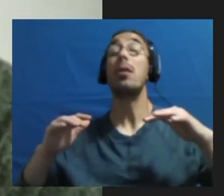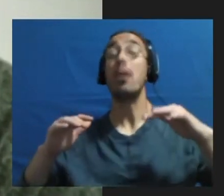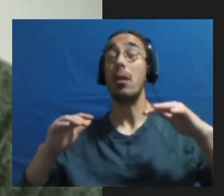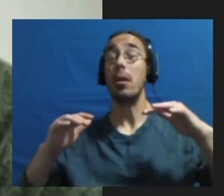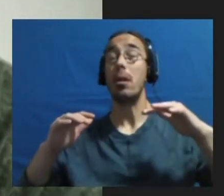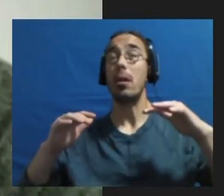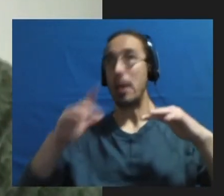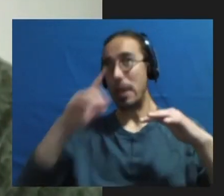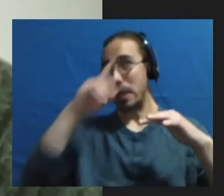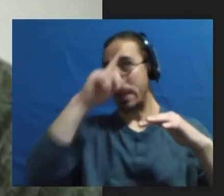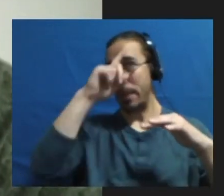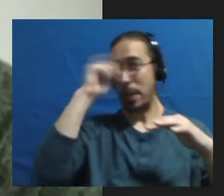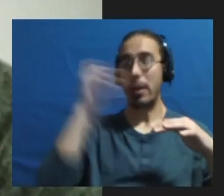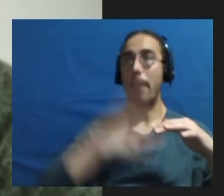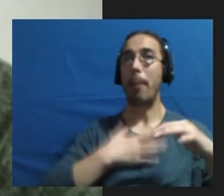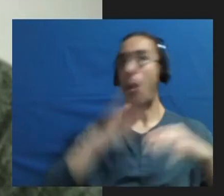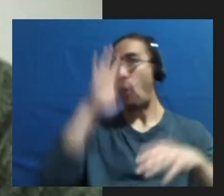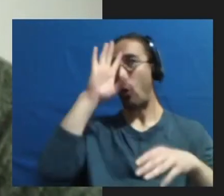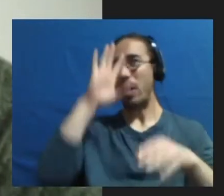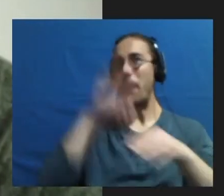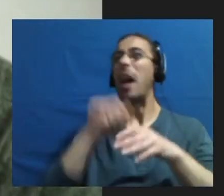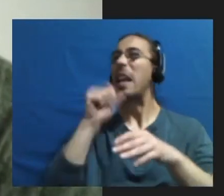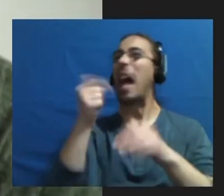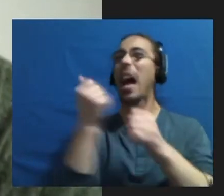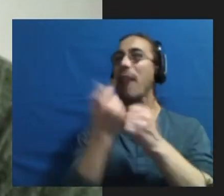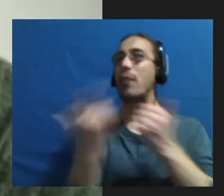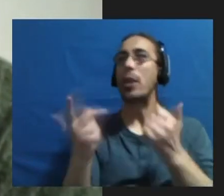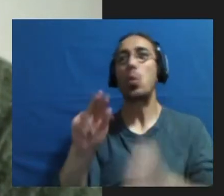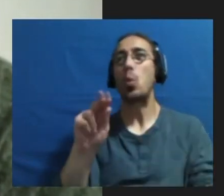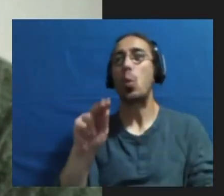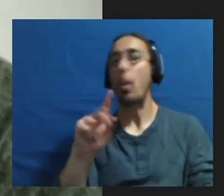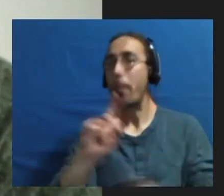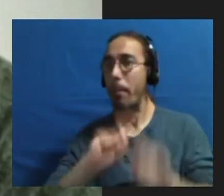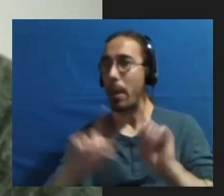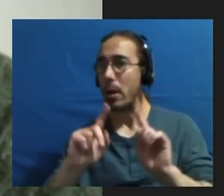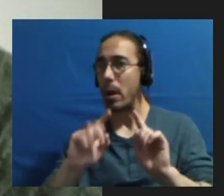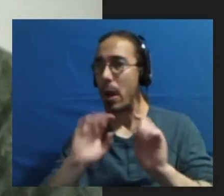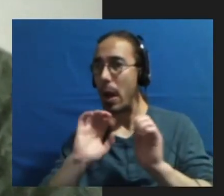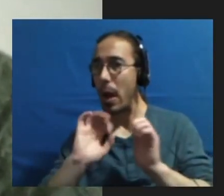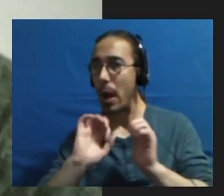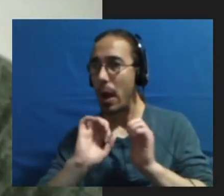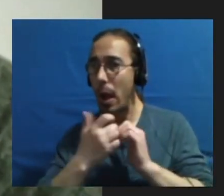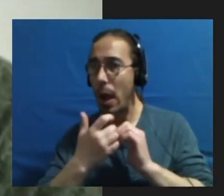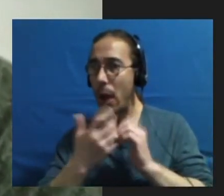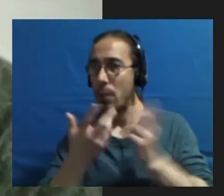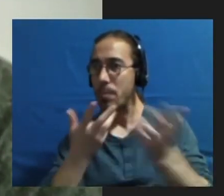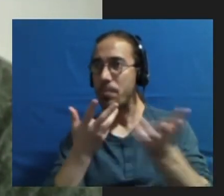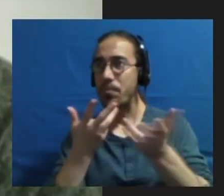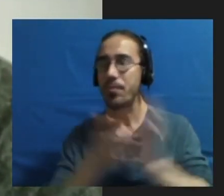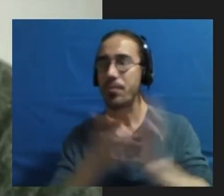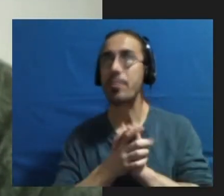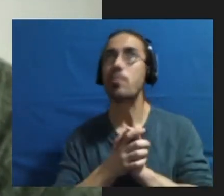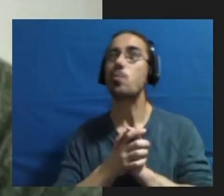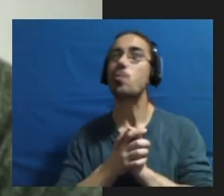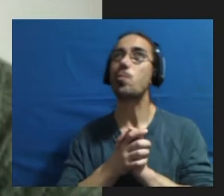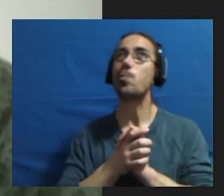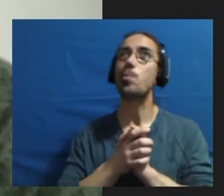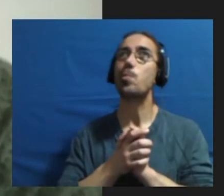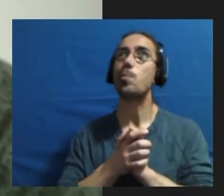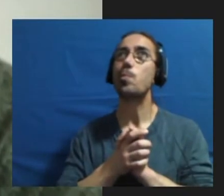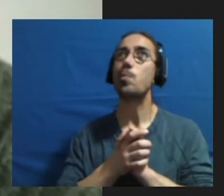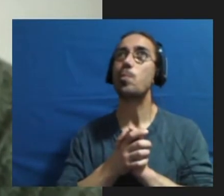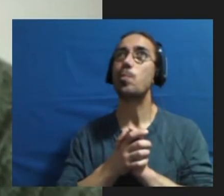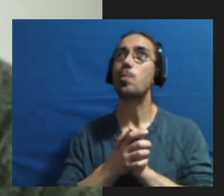my autism or not, well, not everything, but how, yeah, well, how everything is in part because of